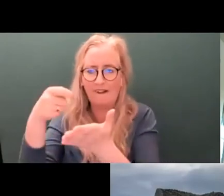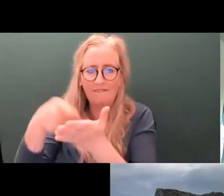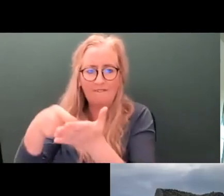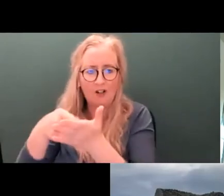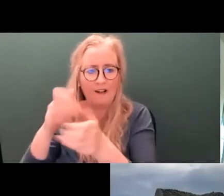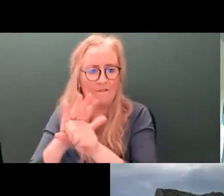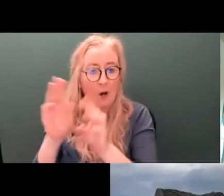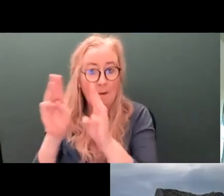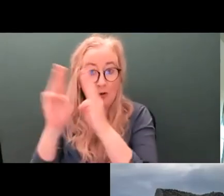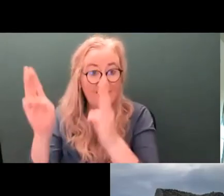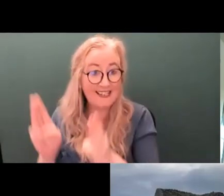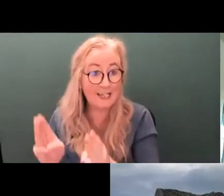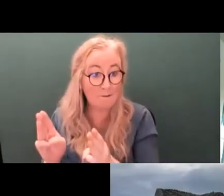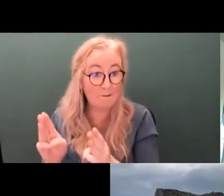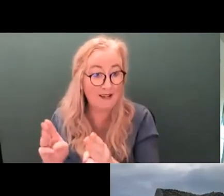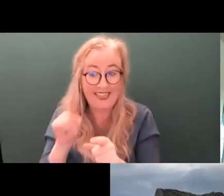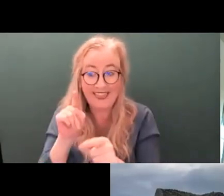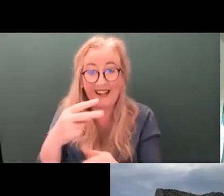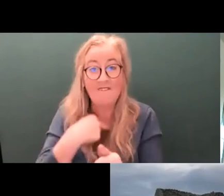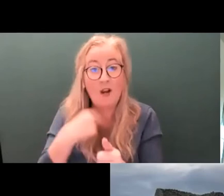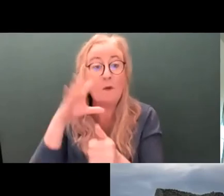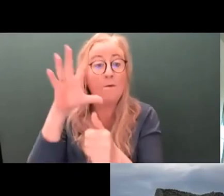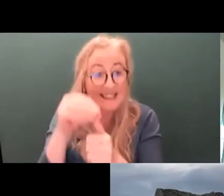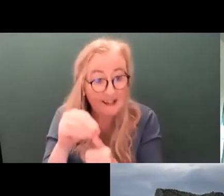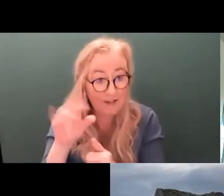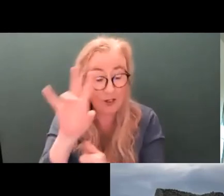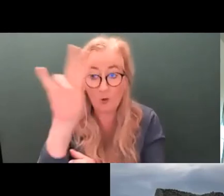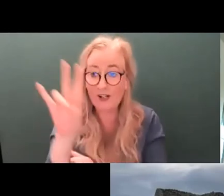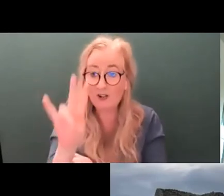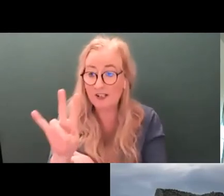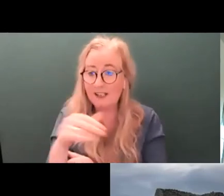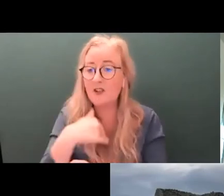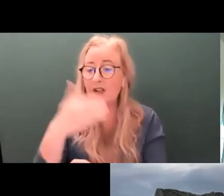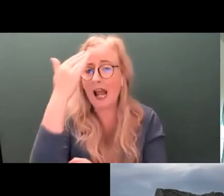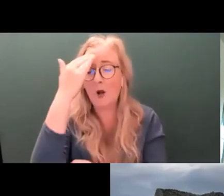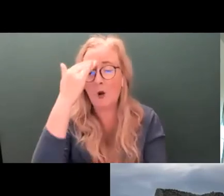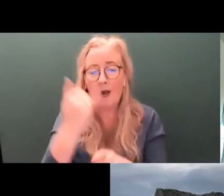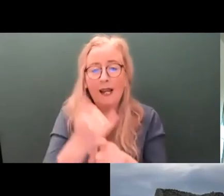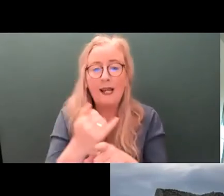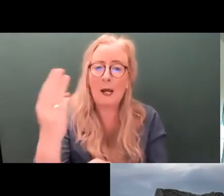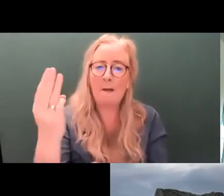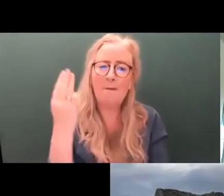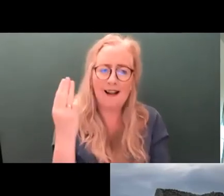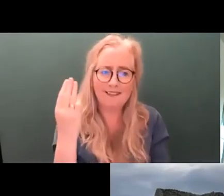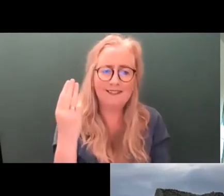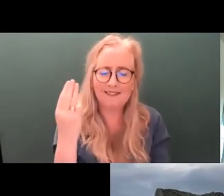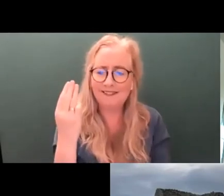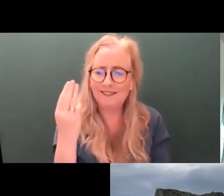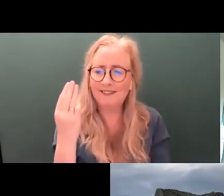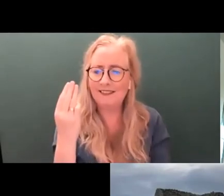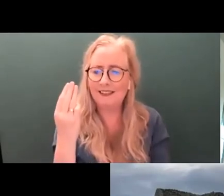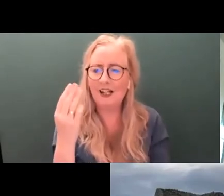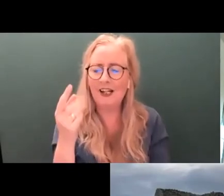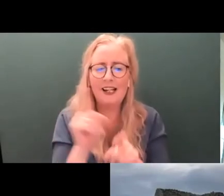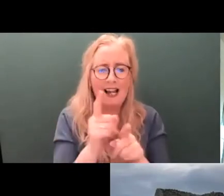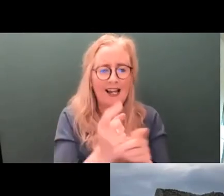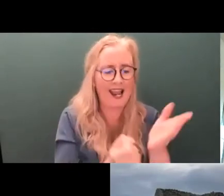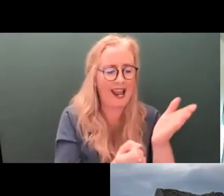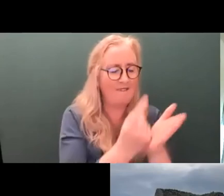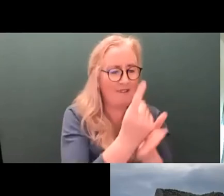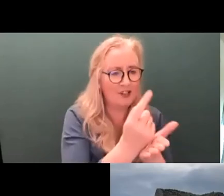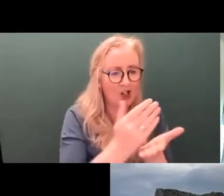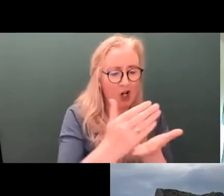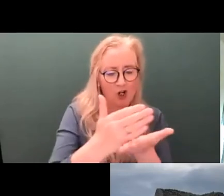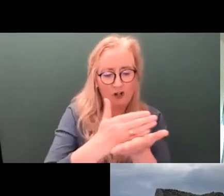is the very specific question. So I know that in the past, you know, it was very much about events to share with the community.